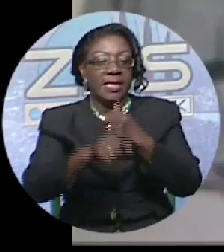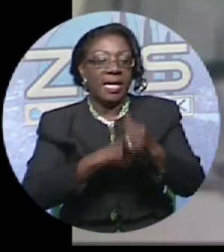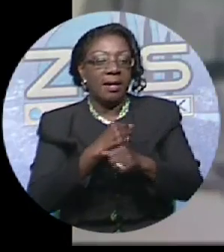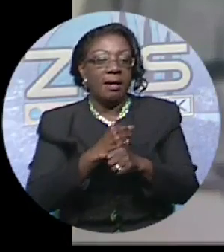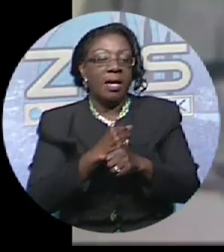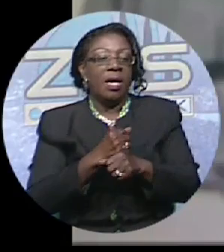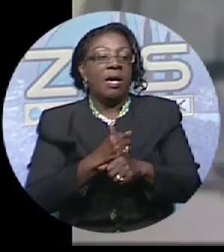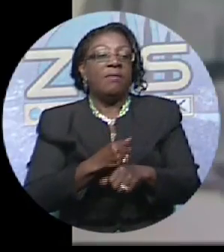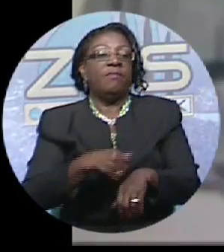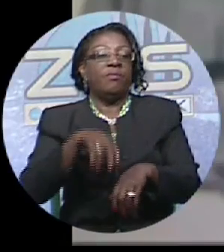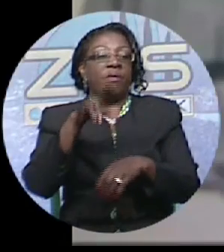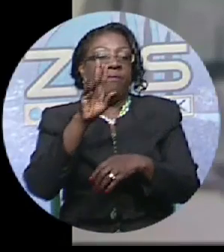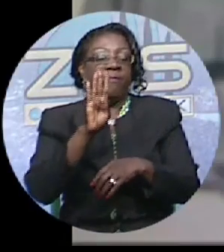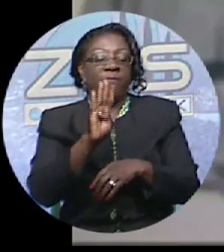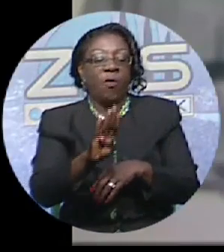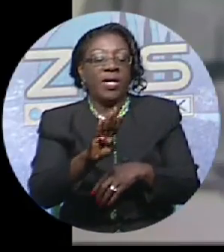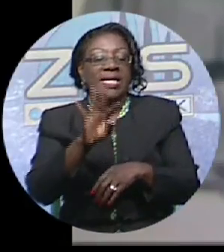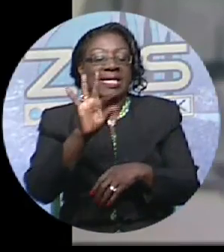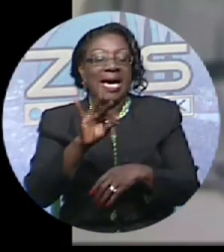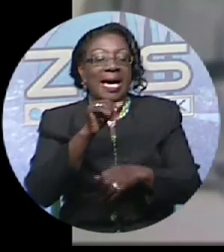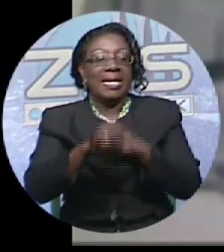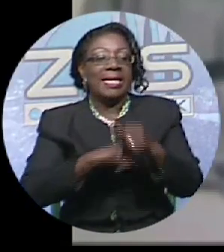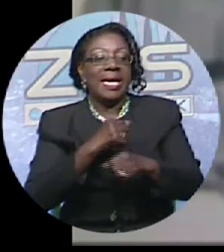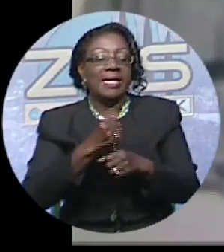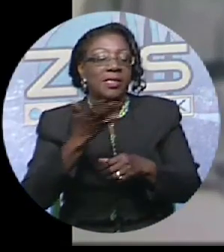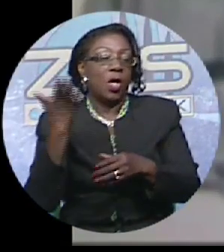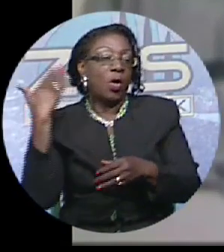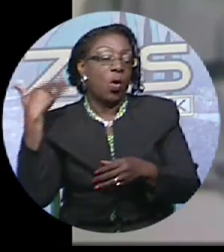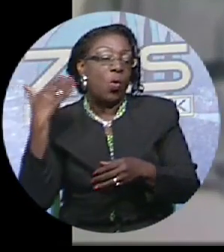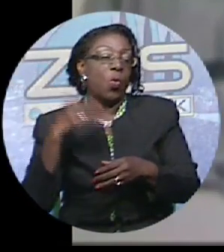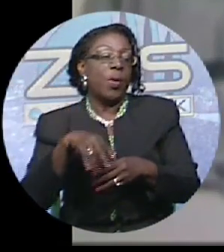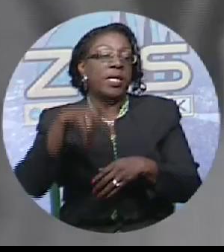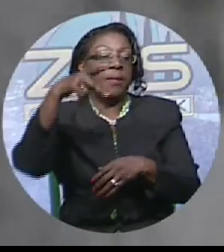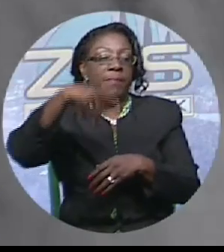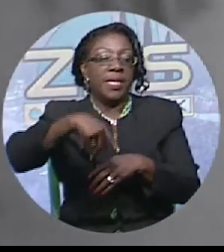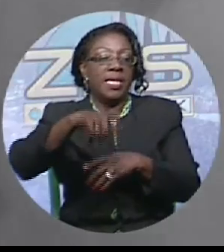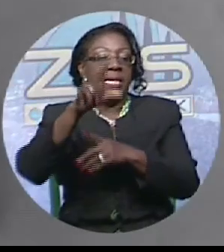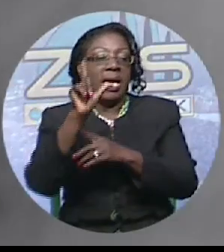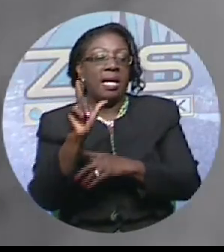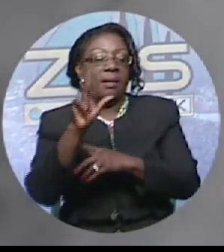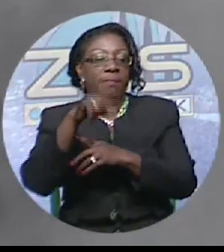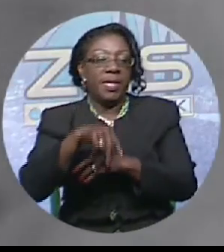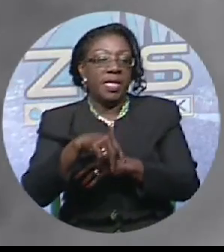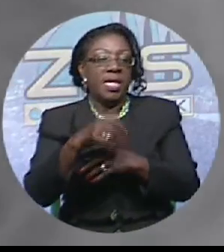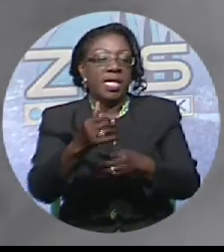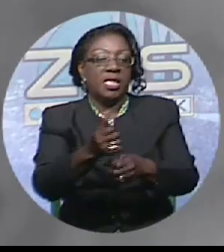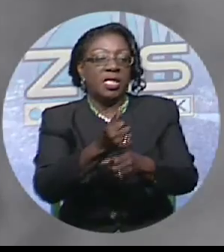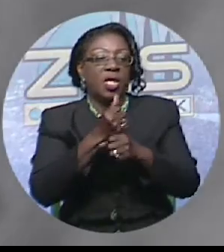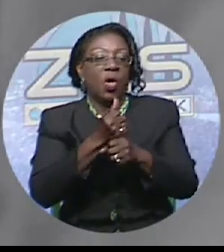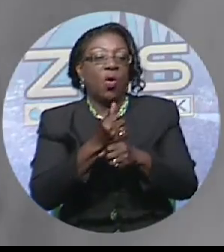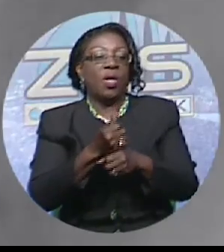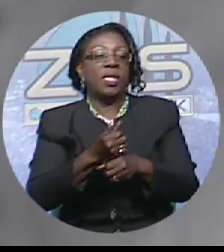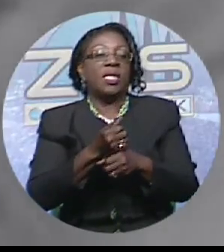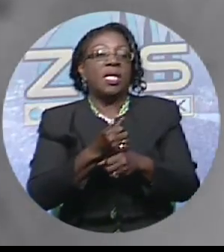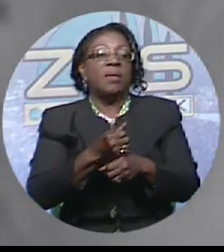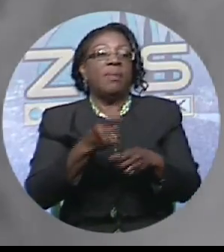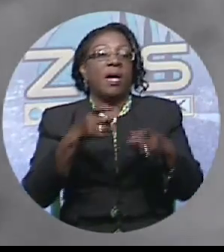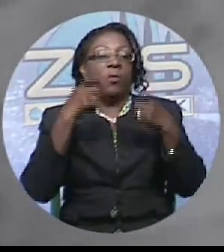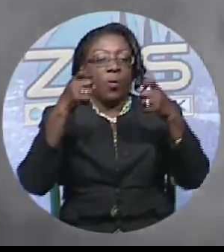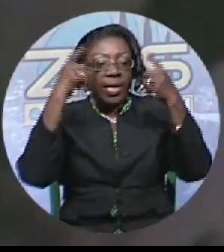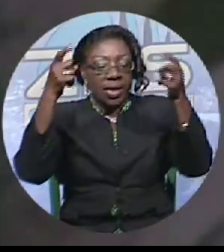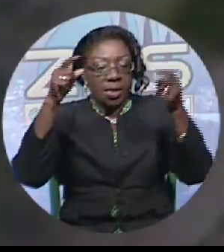Progressive Liberal Party, after securing the tie-breaking votes of Sir Randall Fox and Alvin Brennan, won the government by a 20